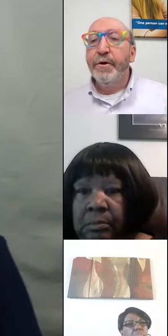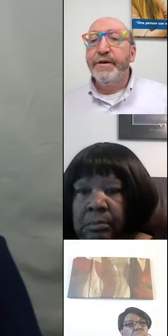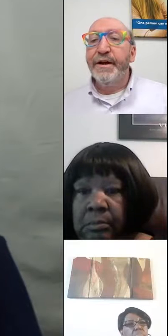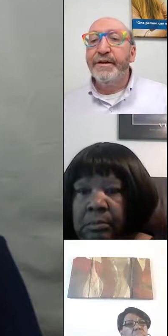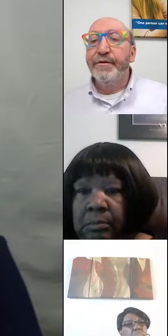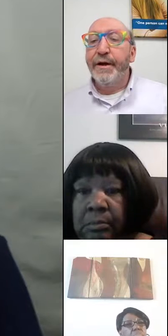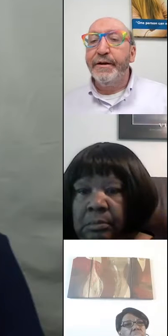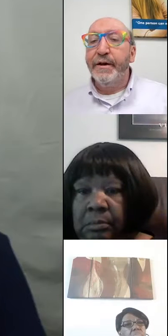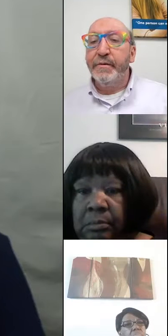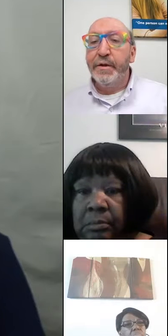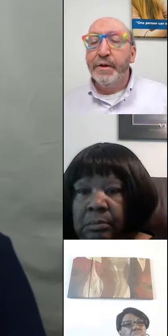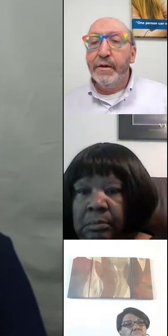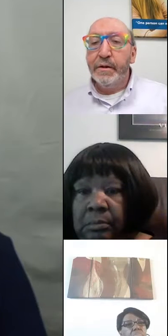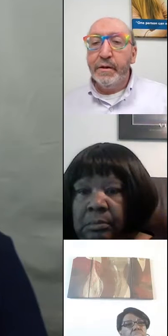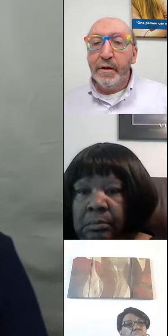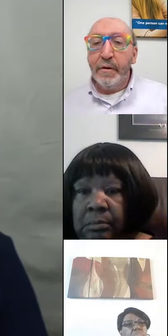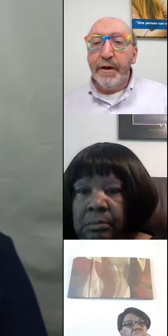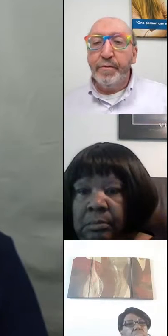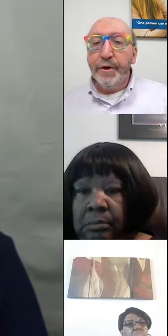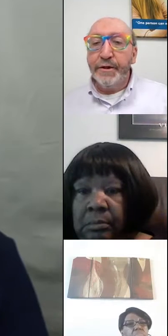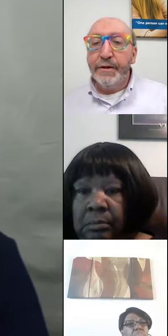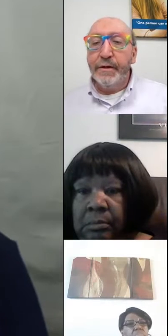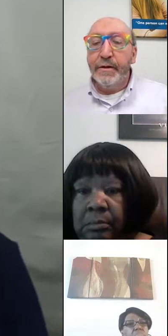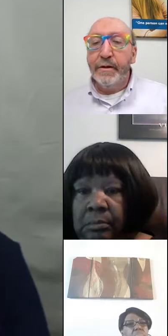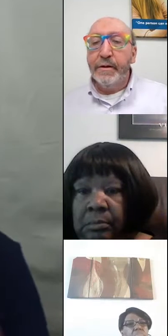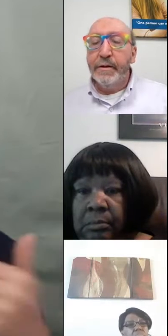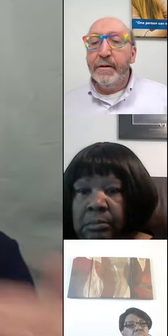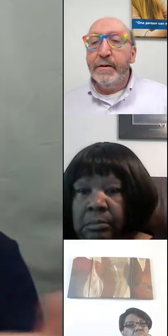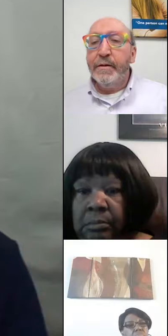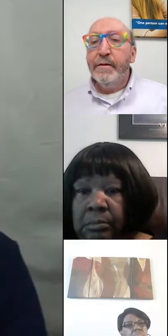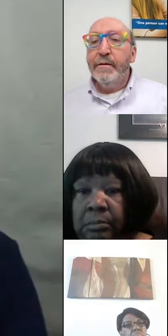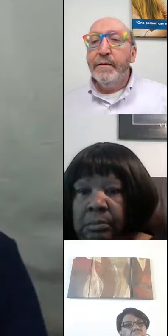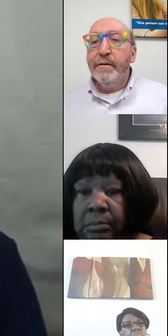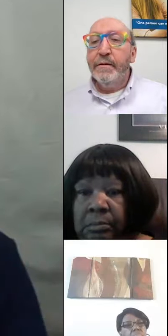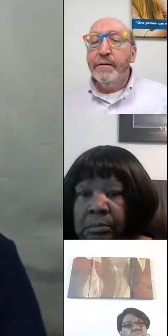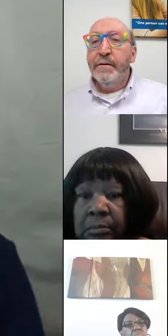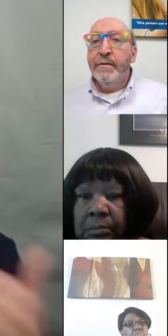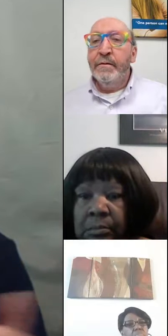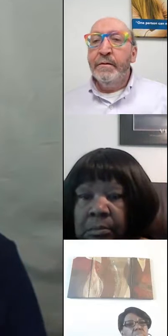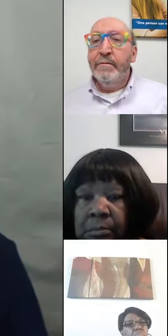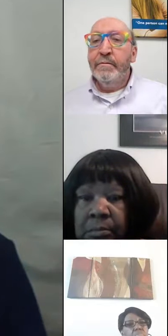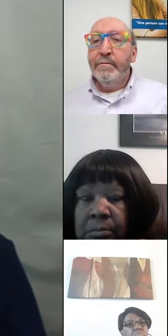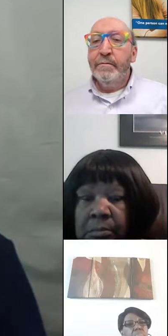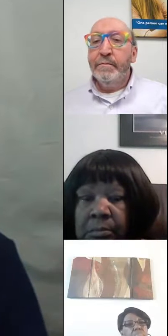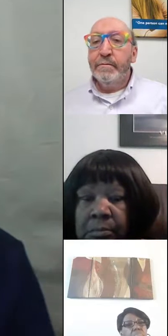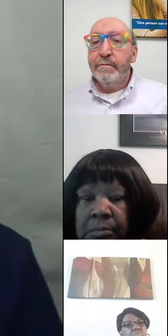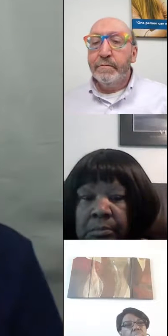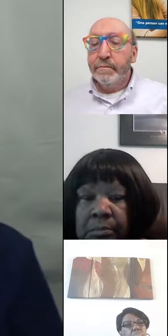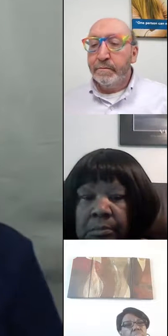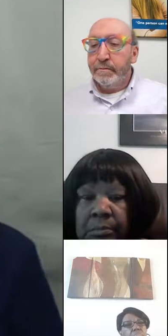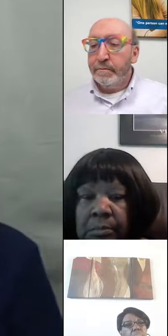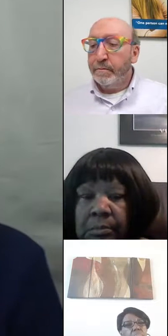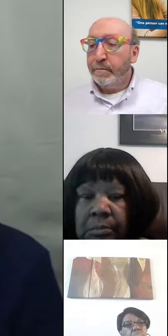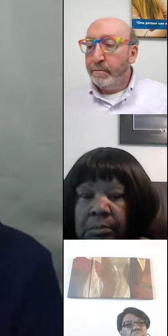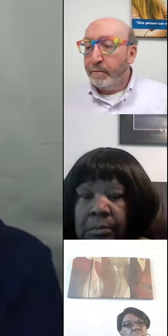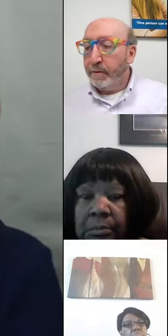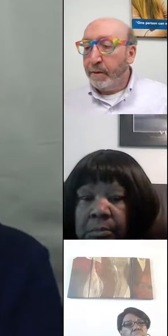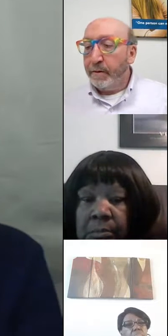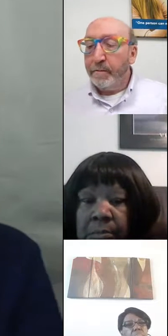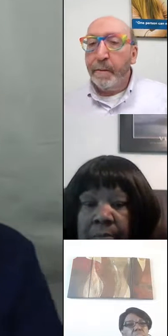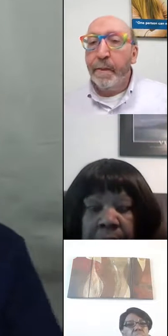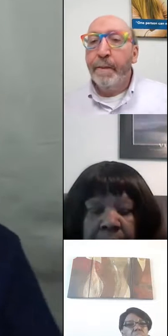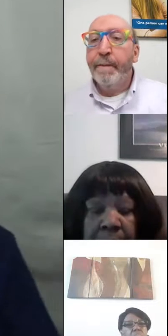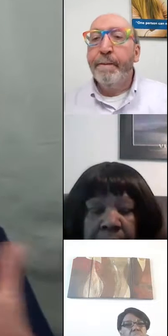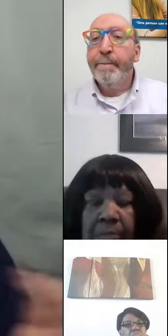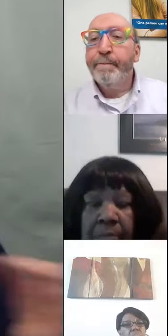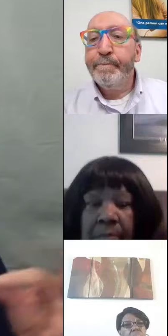I see Bridget has her hand up. Go ahead, Bridget. I don't have a question. I just have a comment. I just